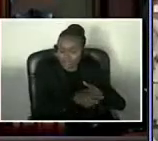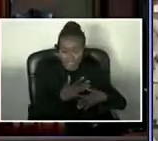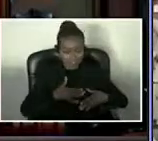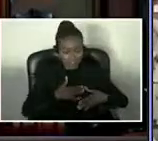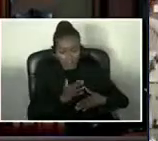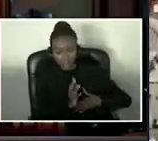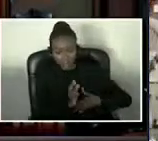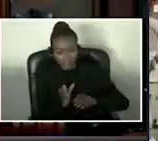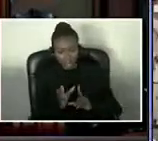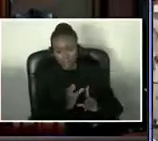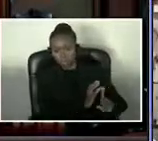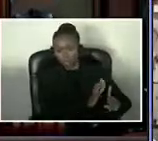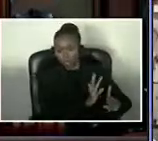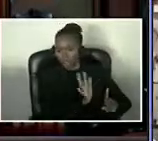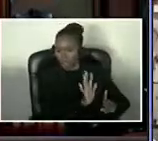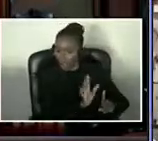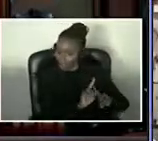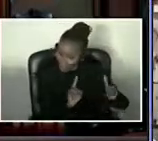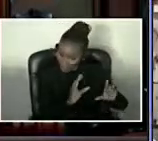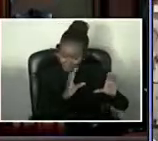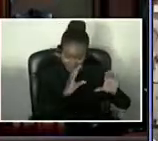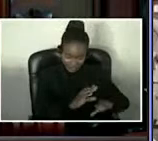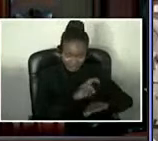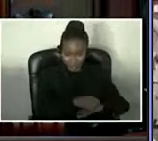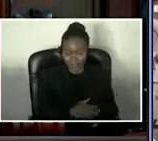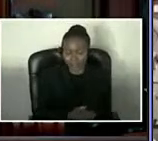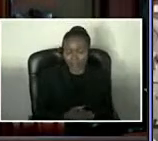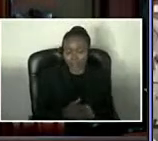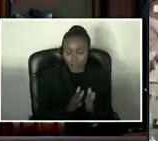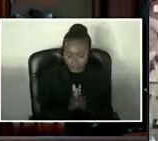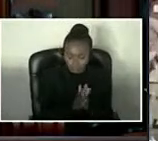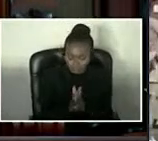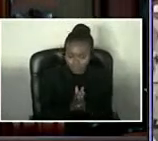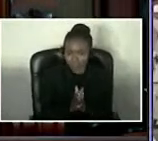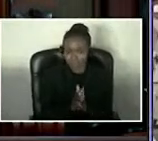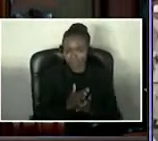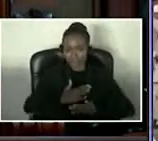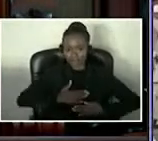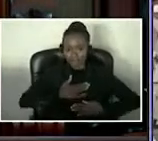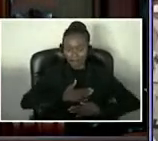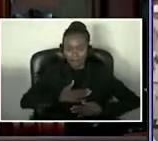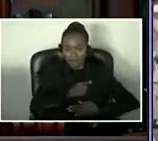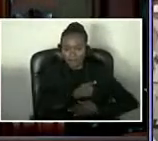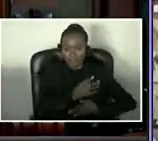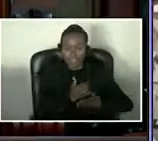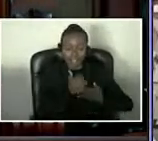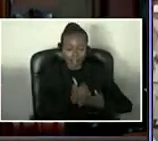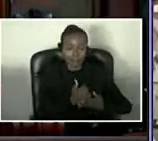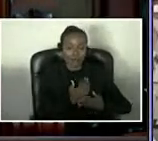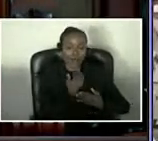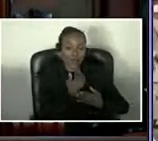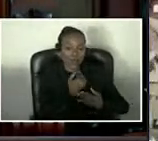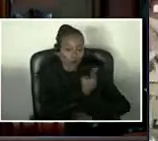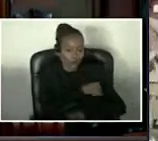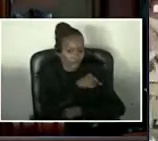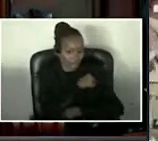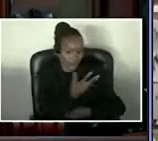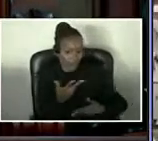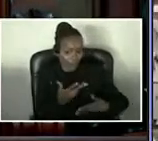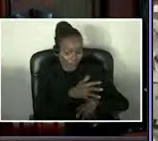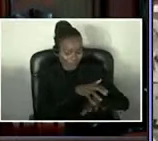see that this bucket will help the hospitals which are in deep real areas